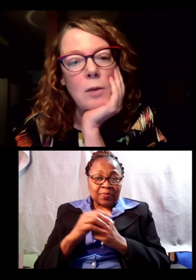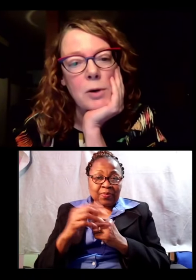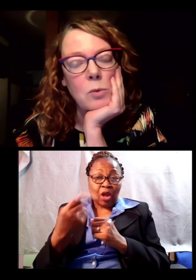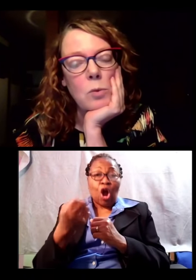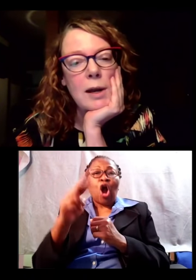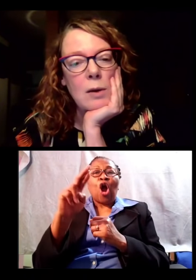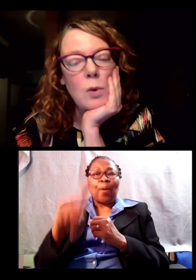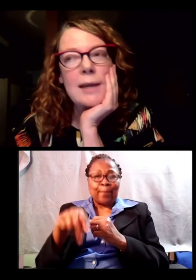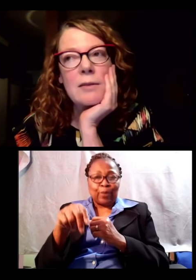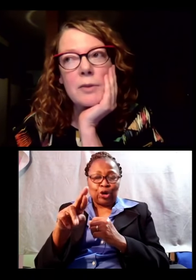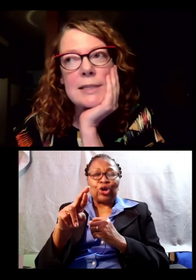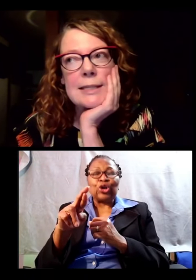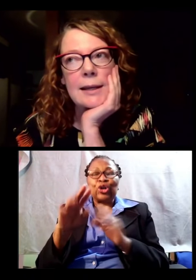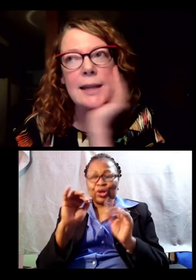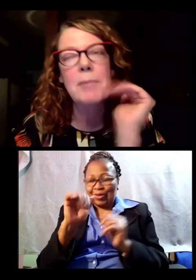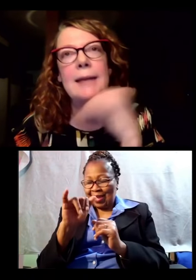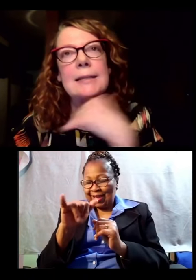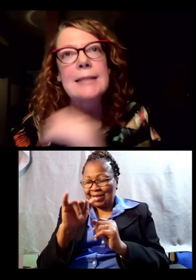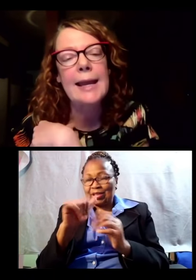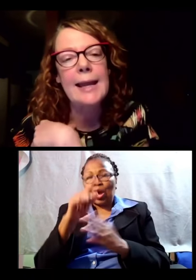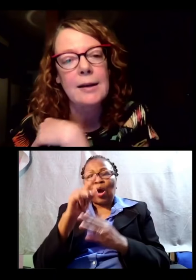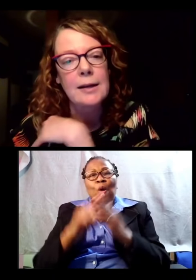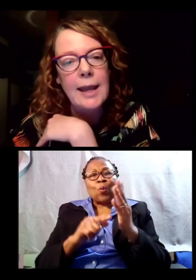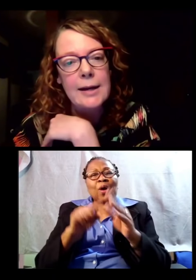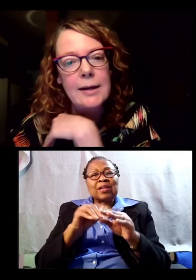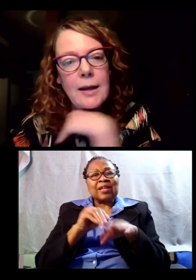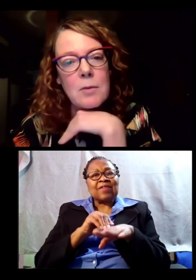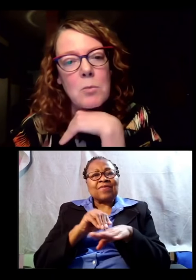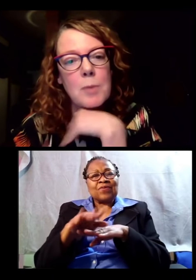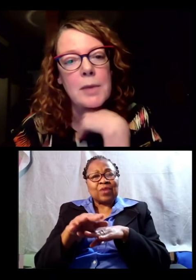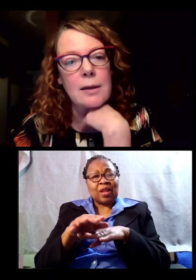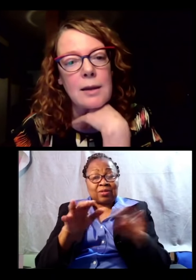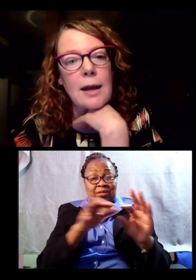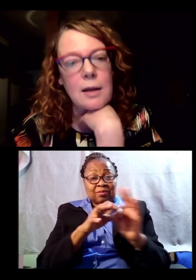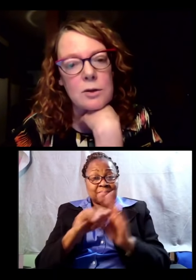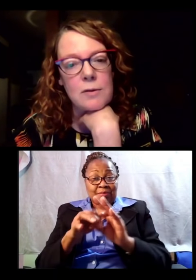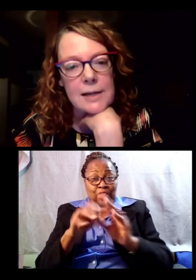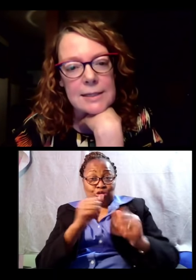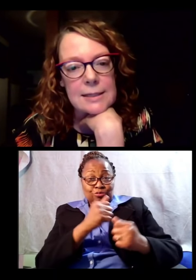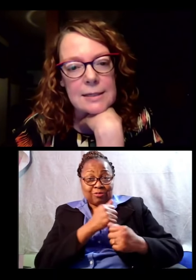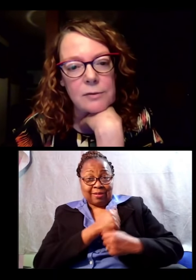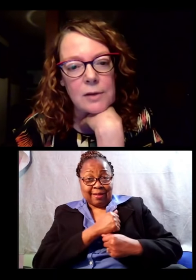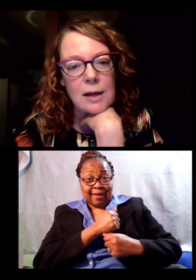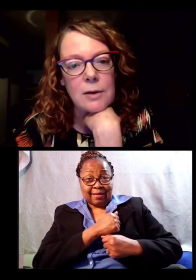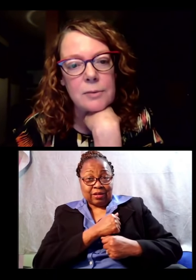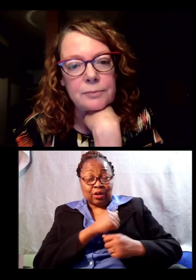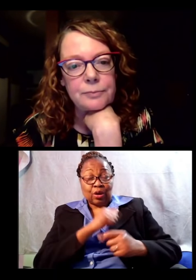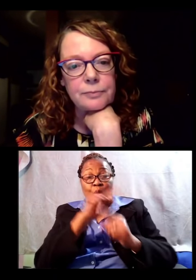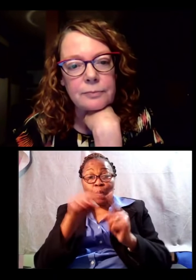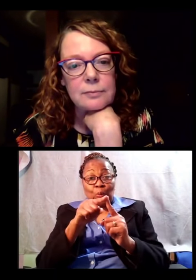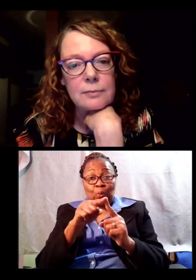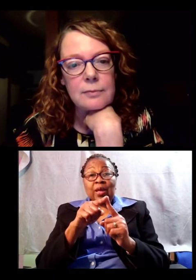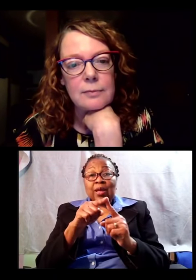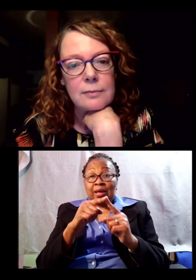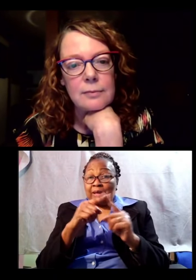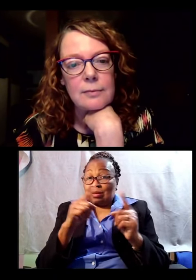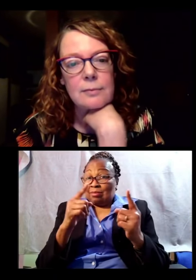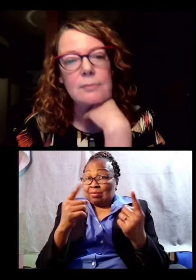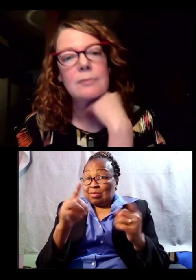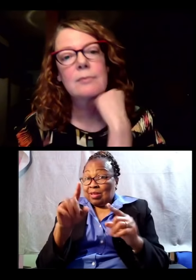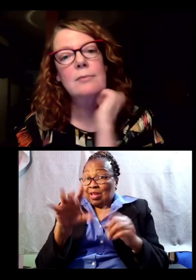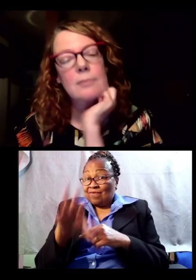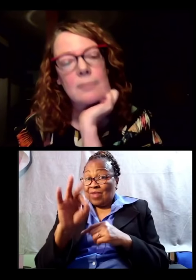Stephen Harper. What influence and impact has that had on Canada and the moment that country finds itself in now? Well, you